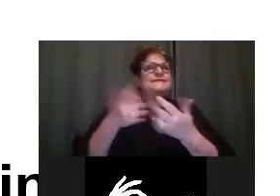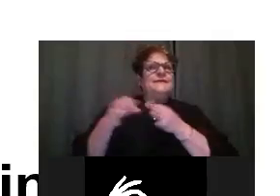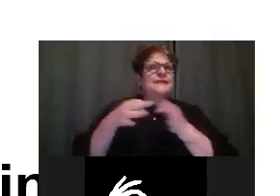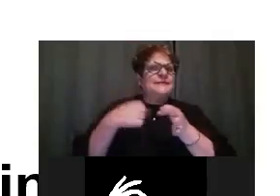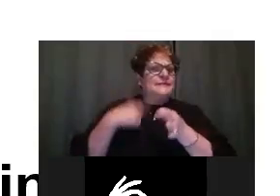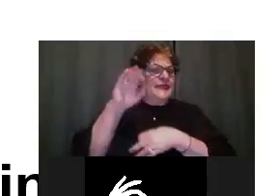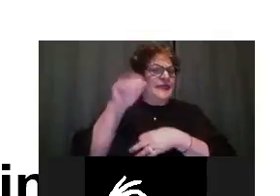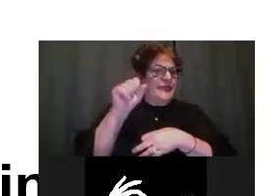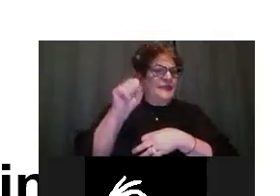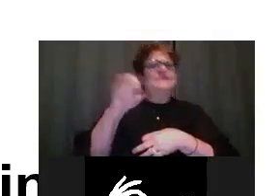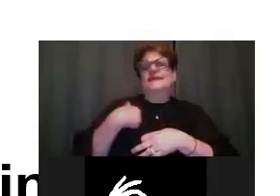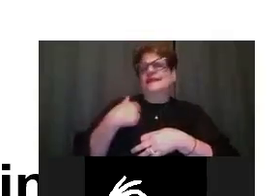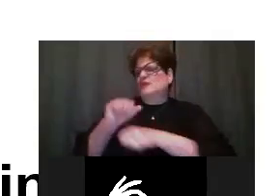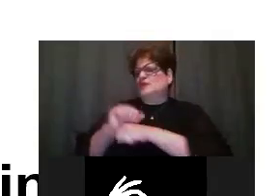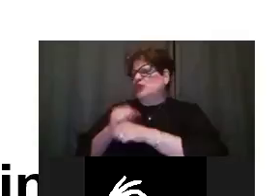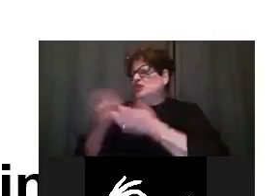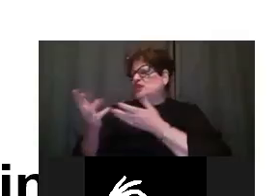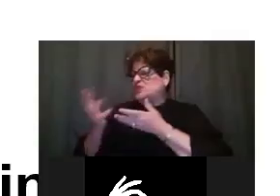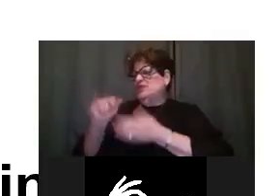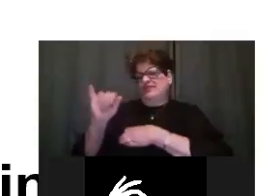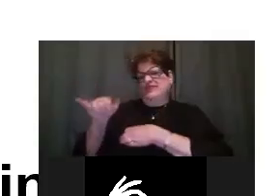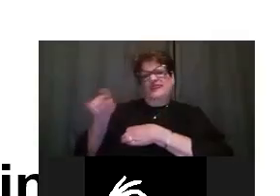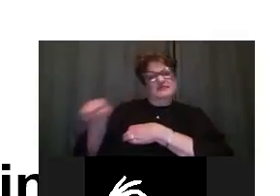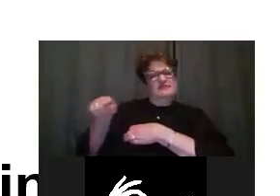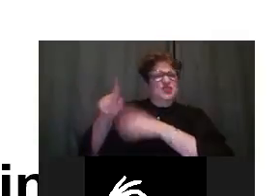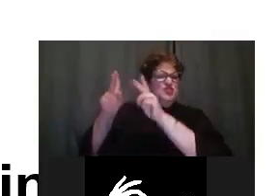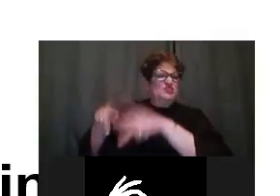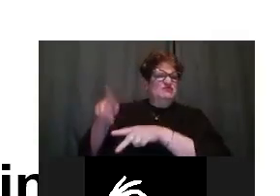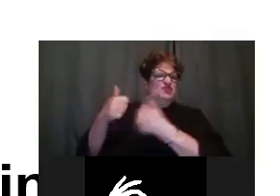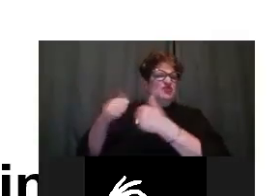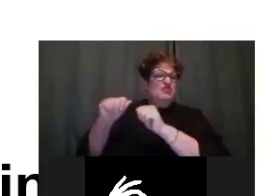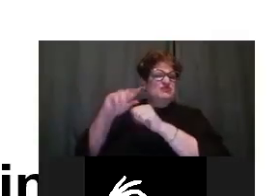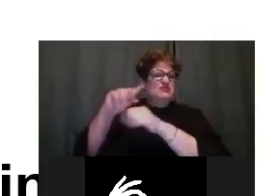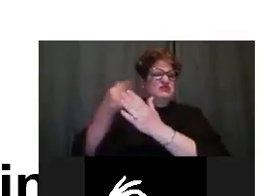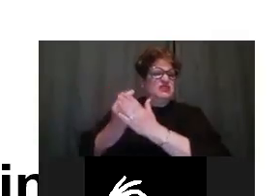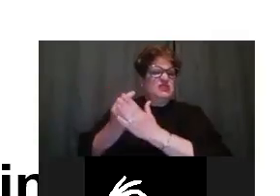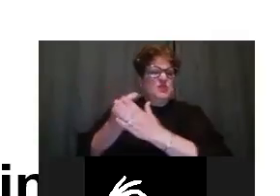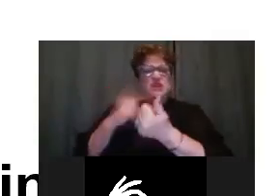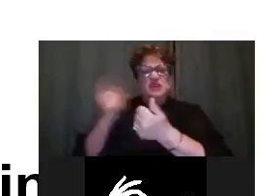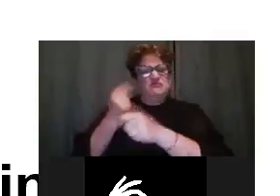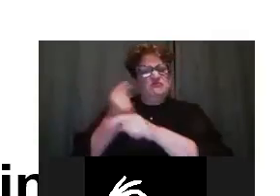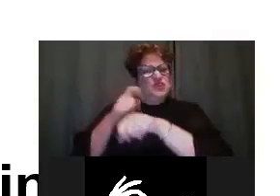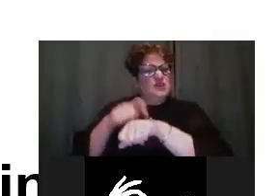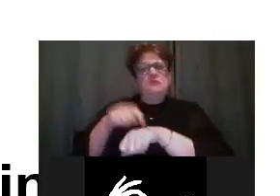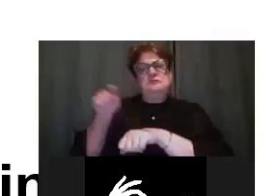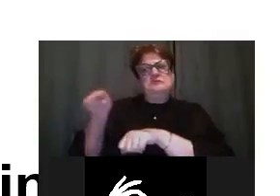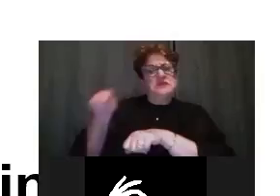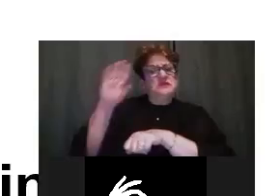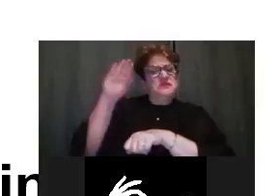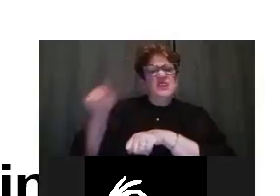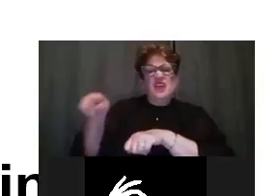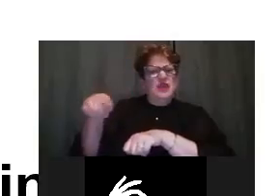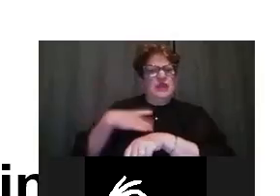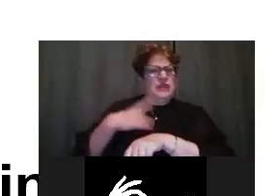on time. And this young man told me that he didn't like the idea of me inviting